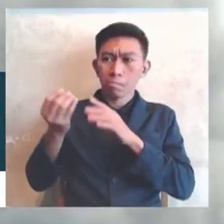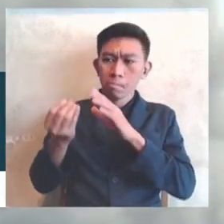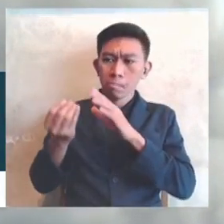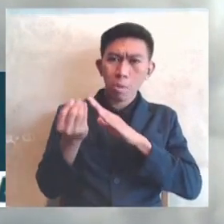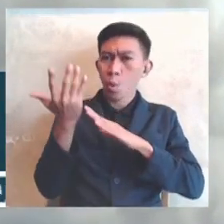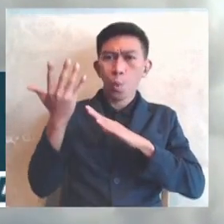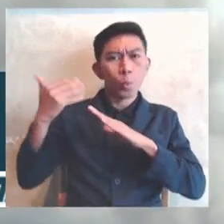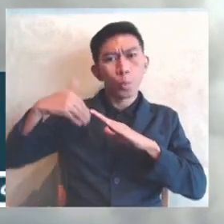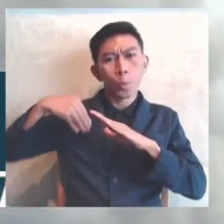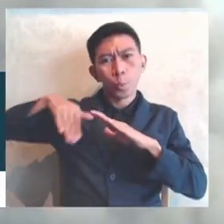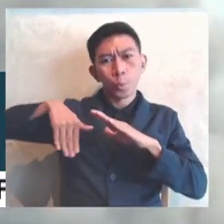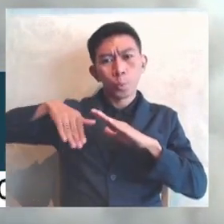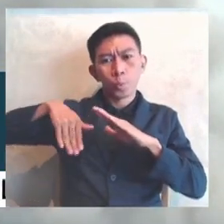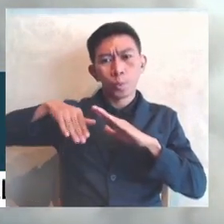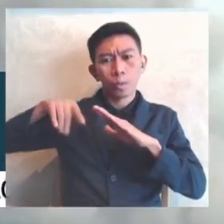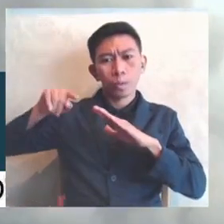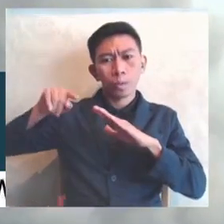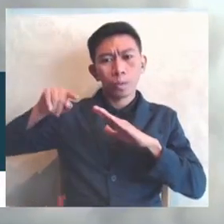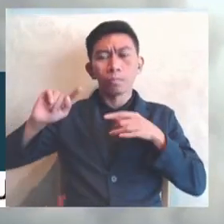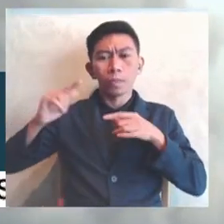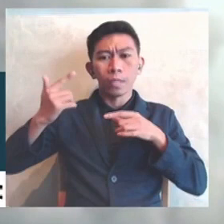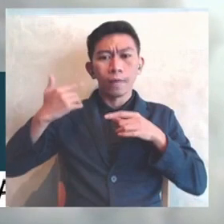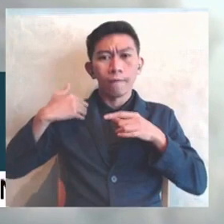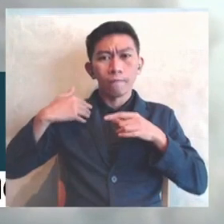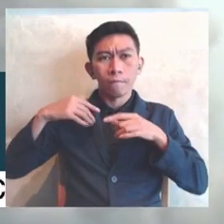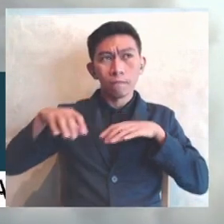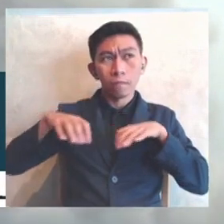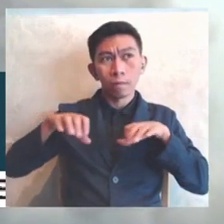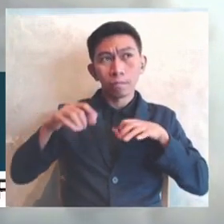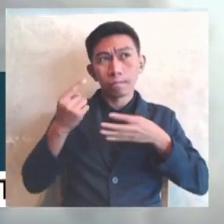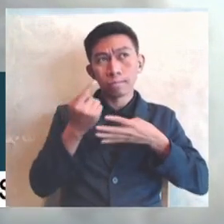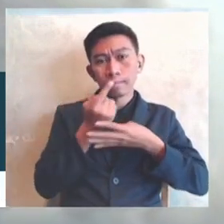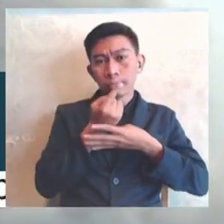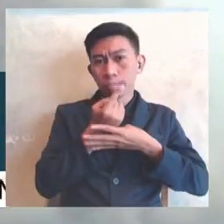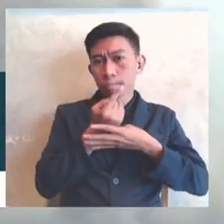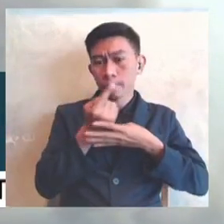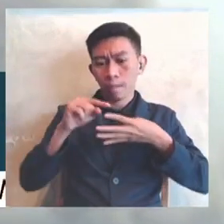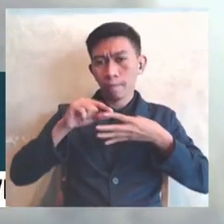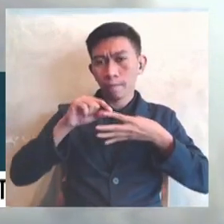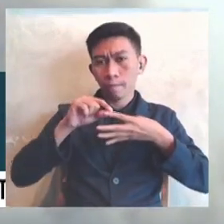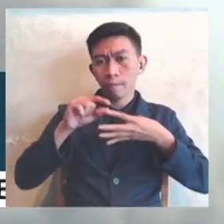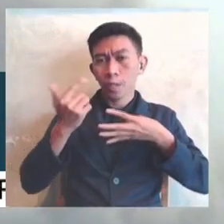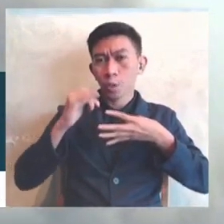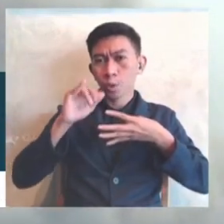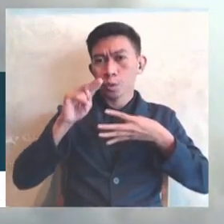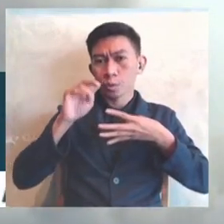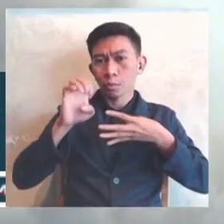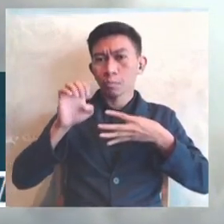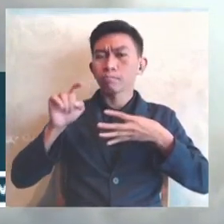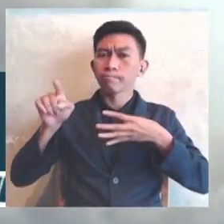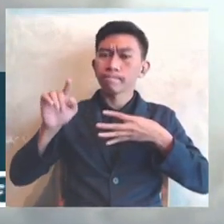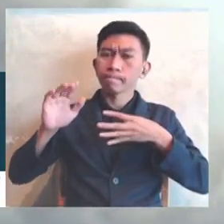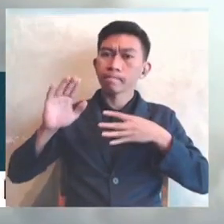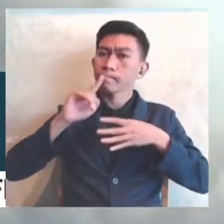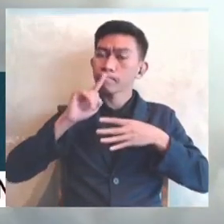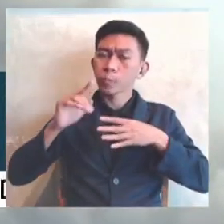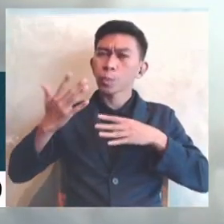onset of the volcano's activity first week of June this year, though it is on a quiet eruptive